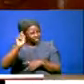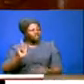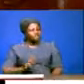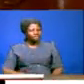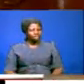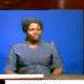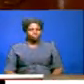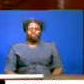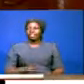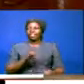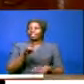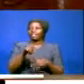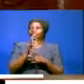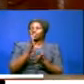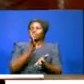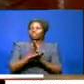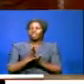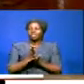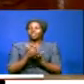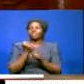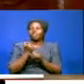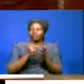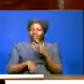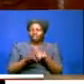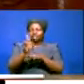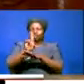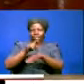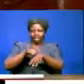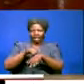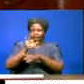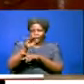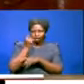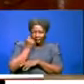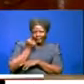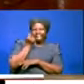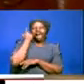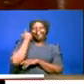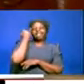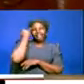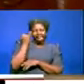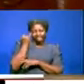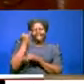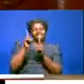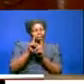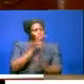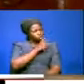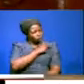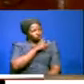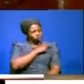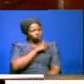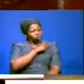He would take his time to synthesize an idea and even consult over it as much as he would